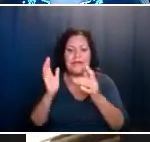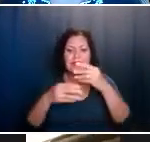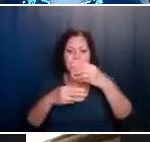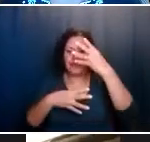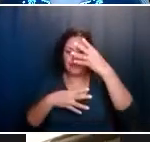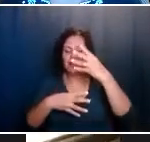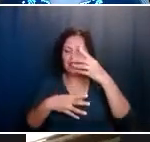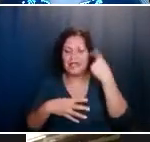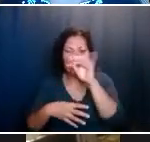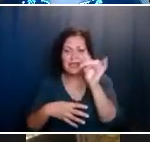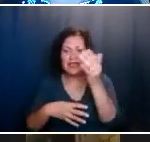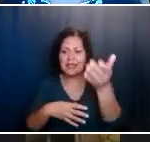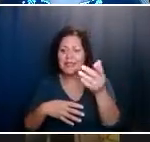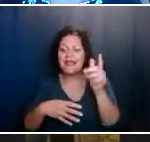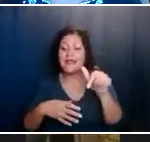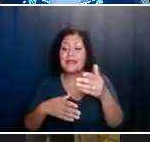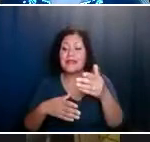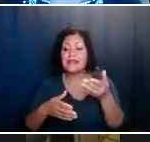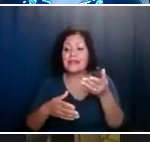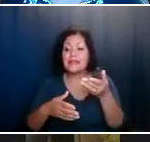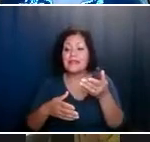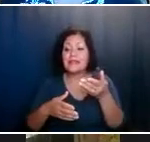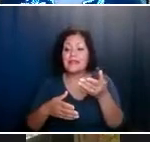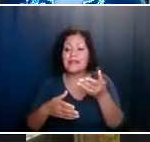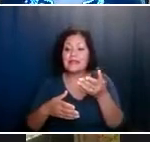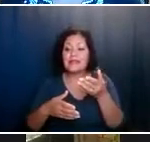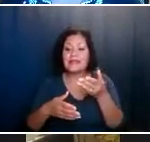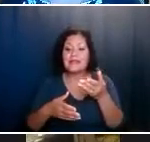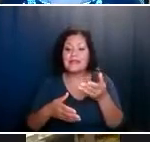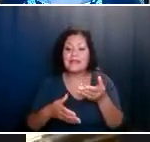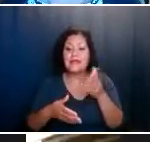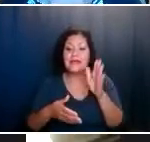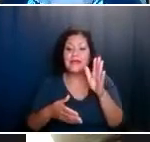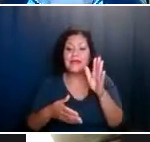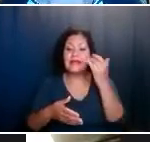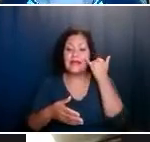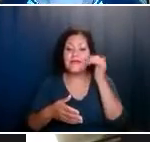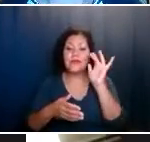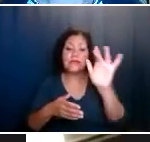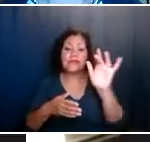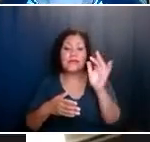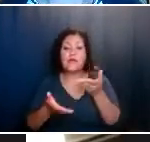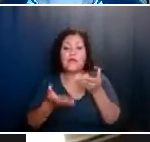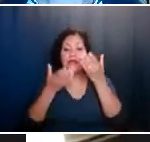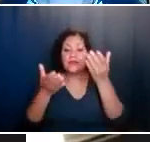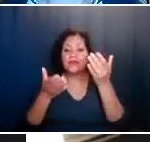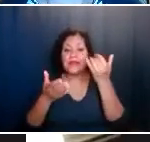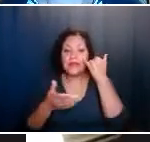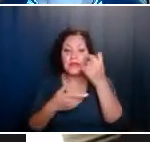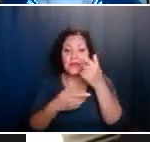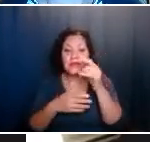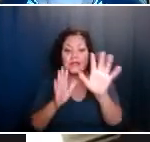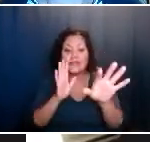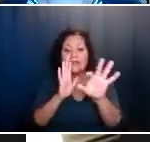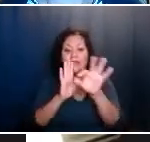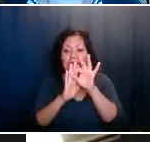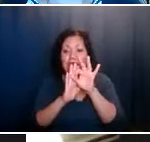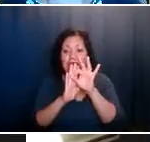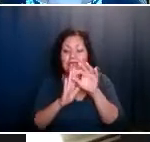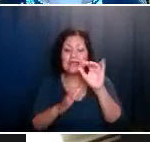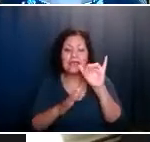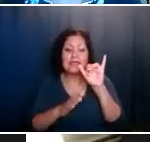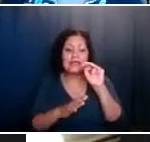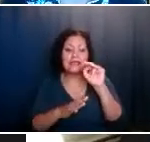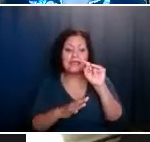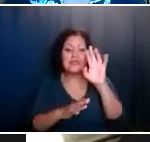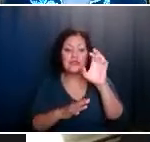recommended, browse attendees by recommended. If you selected interests when you signed up and registered and filled out your profile,